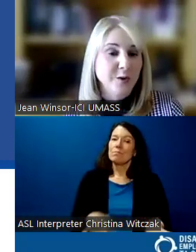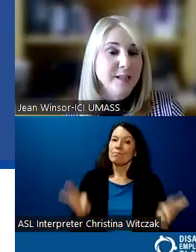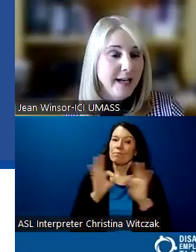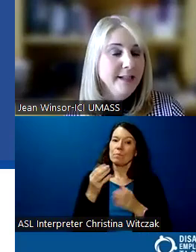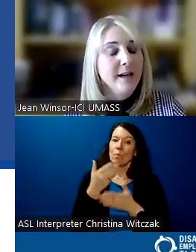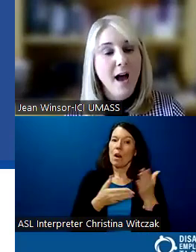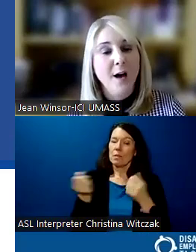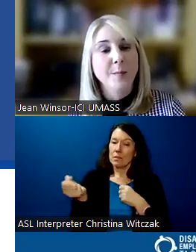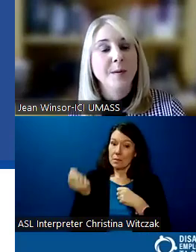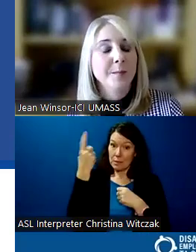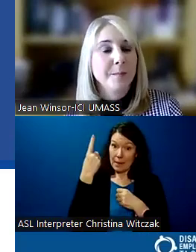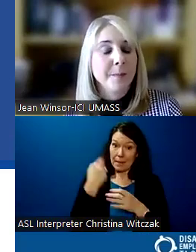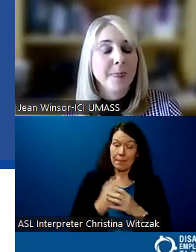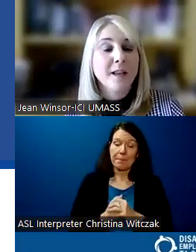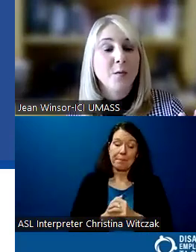to understand.